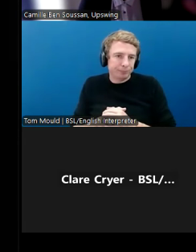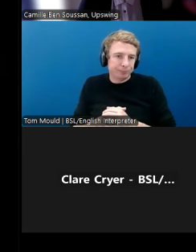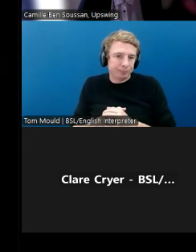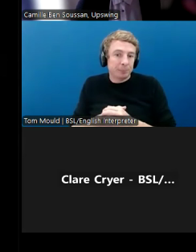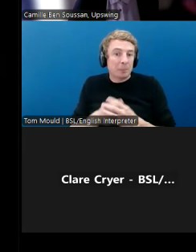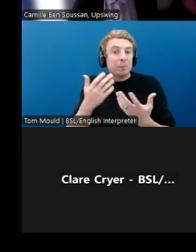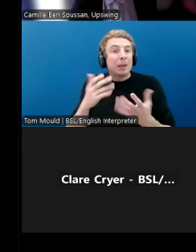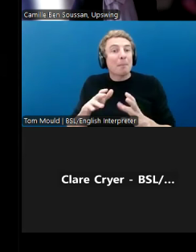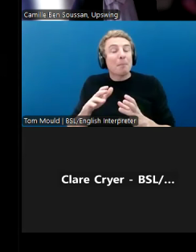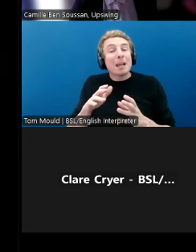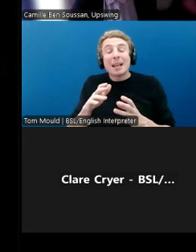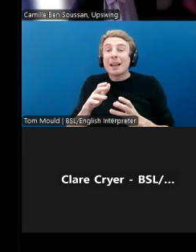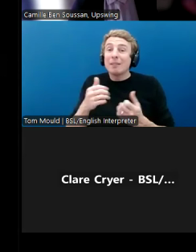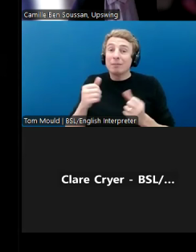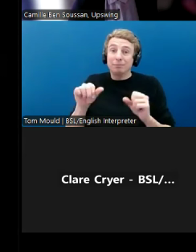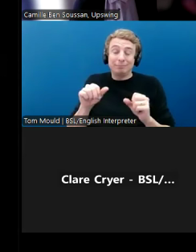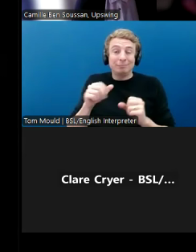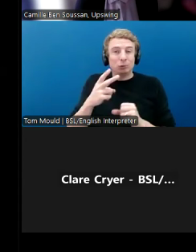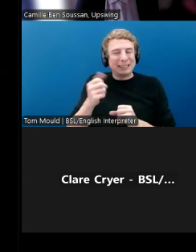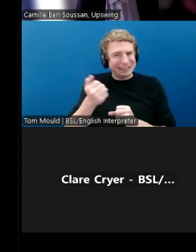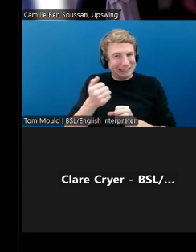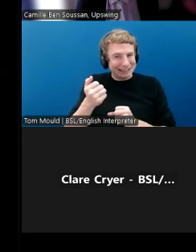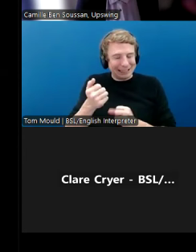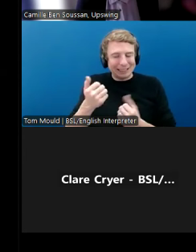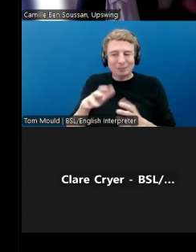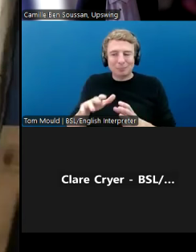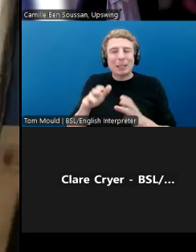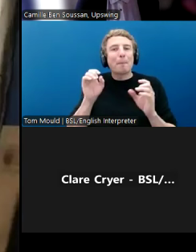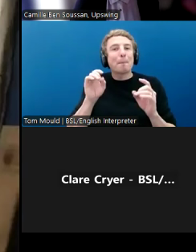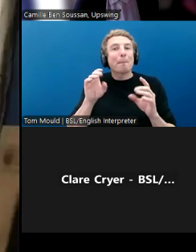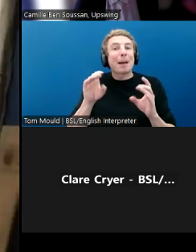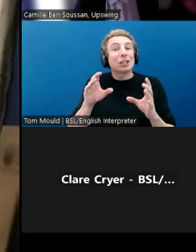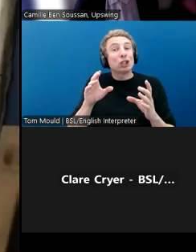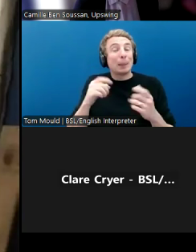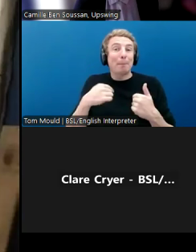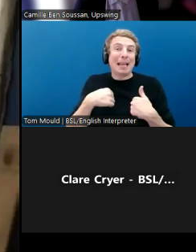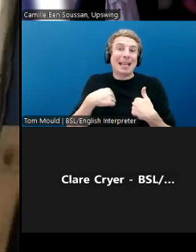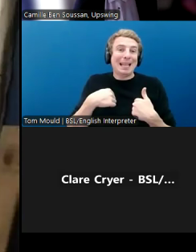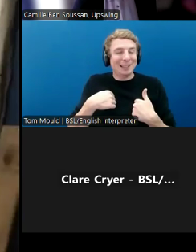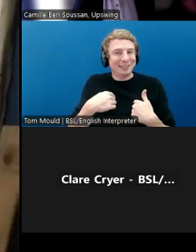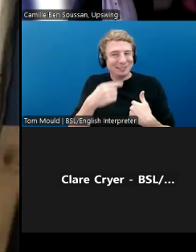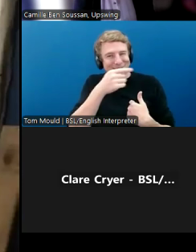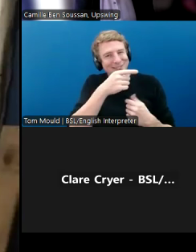Me for those residencies that Kate